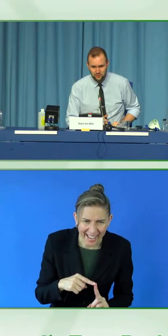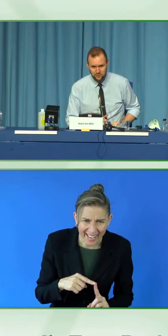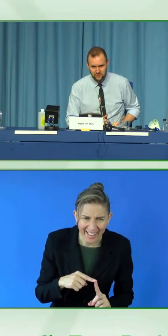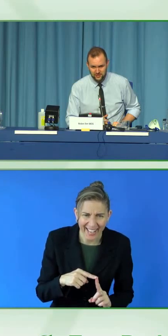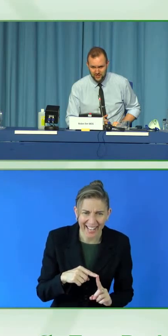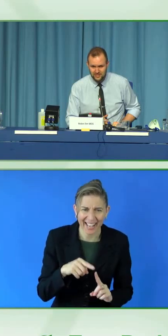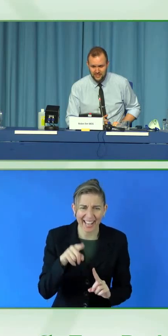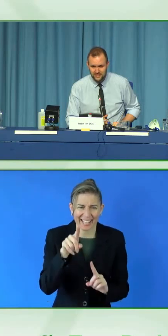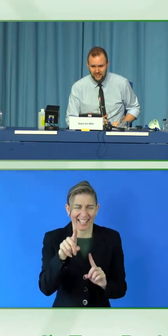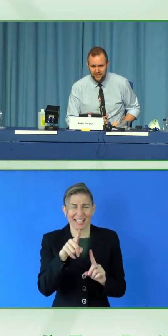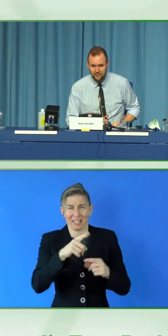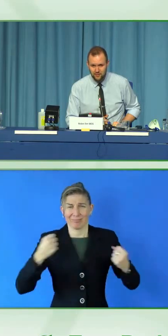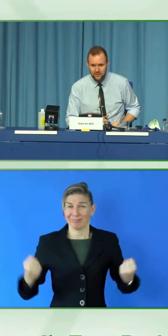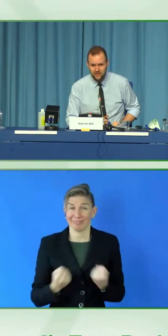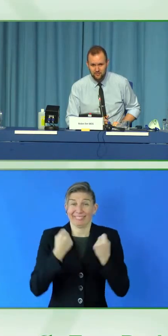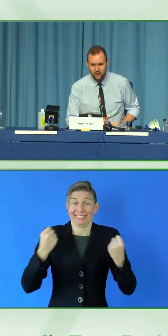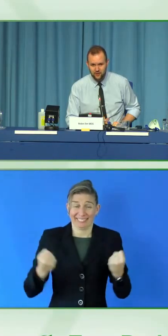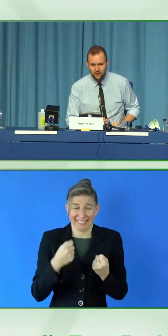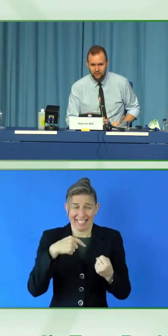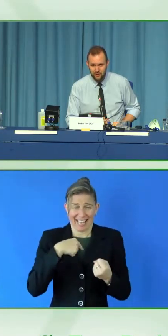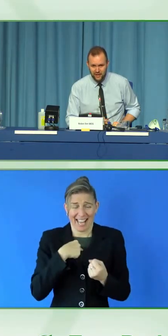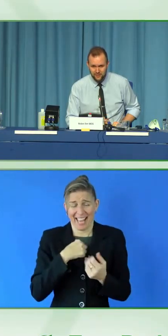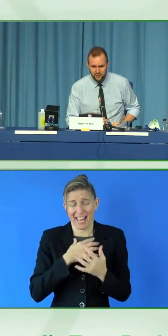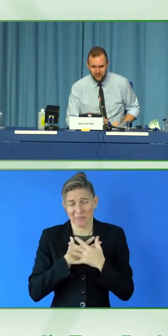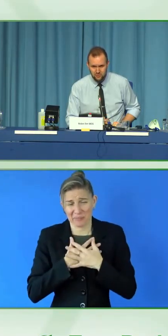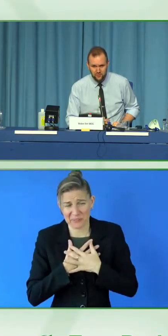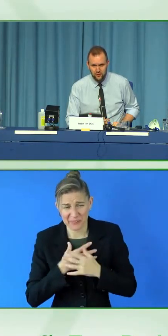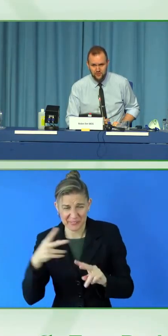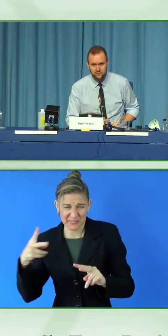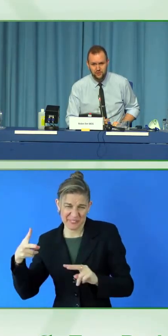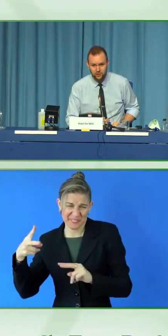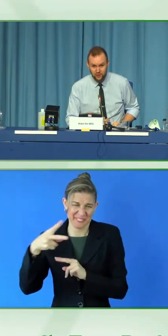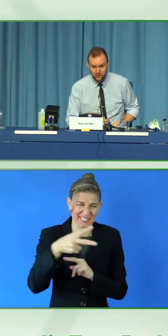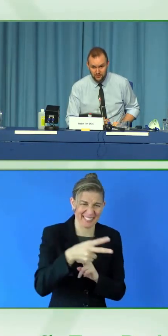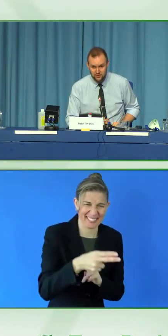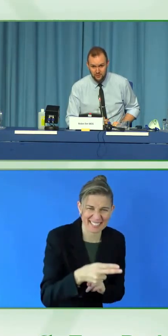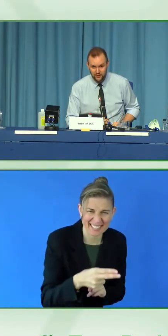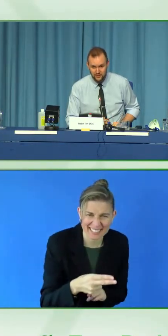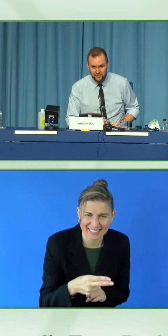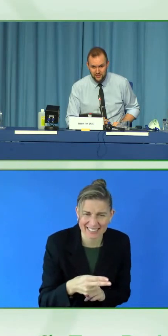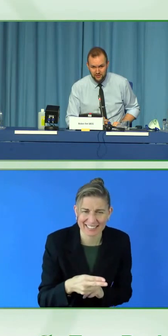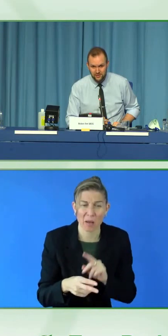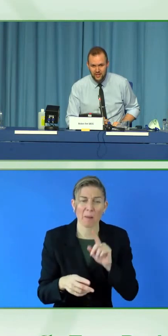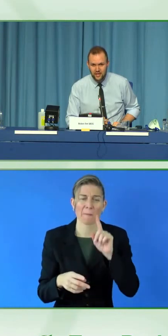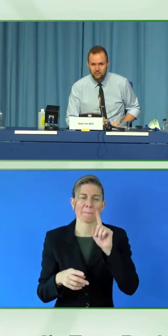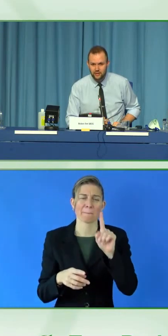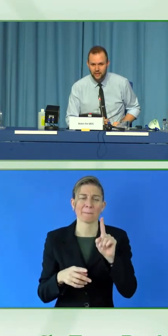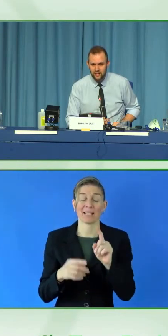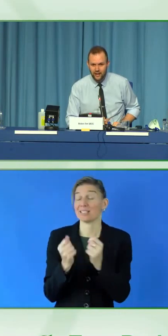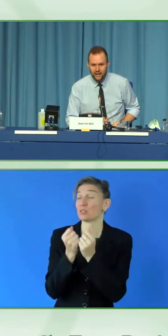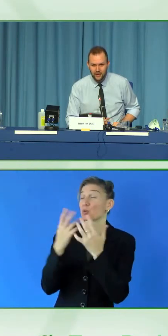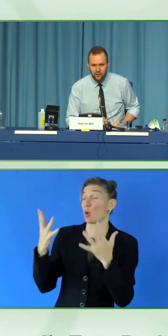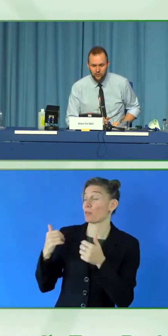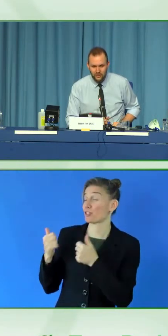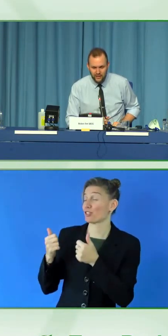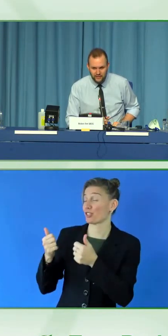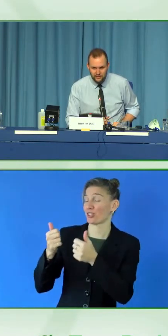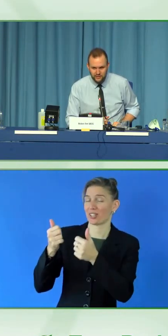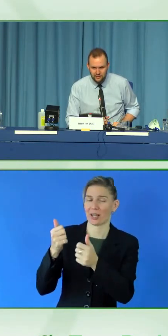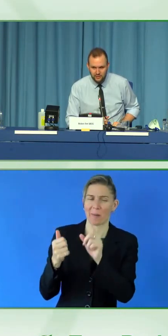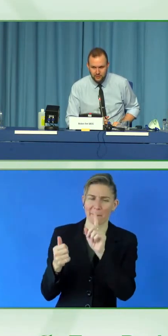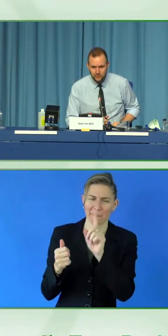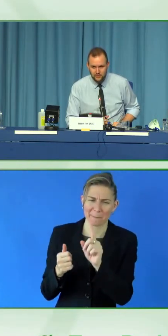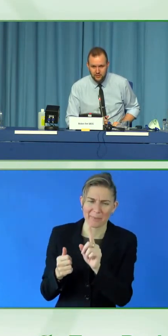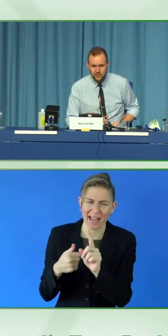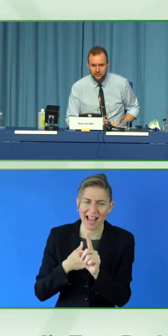to cut in and be the bearer of bad news, because we've heard so much good news throughout this session. But I would like